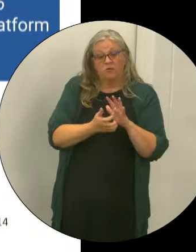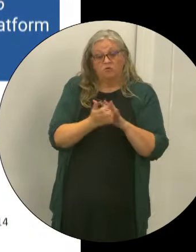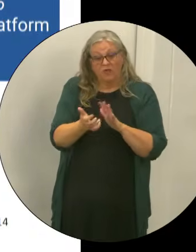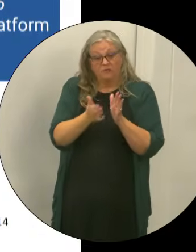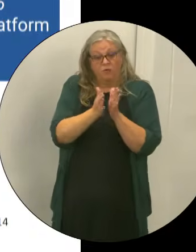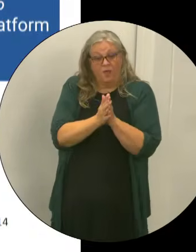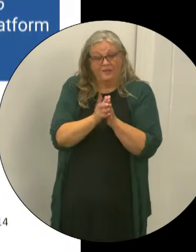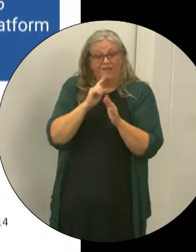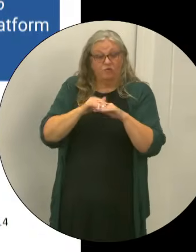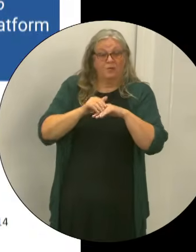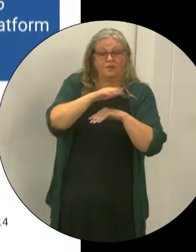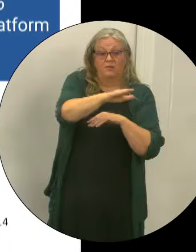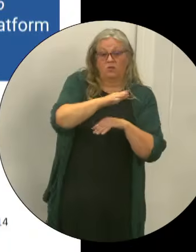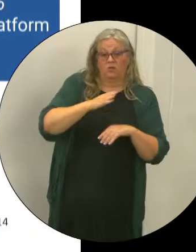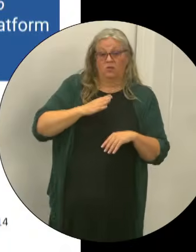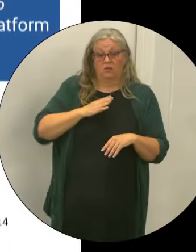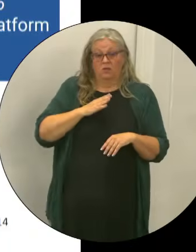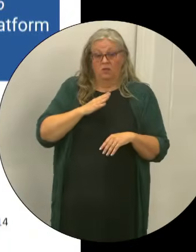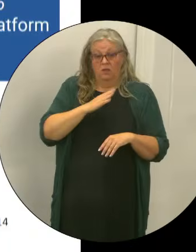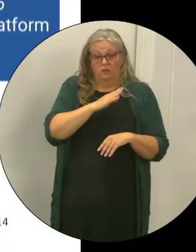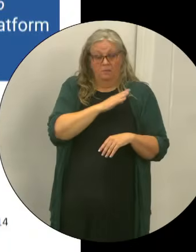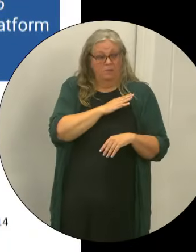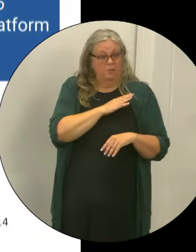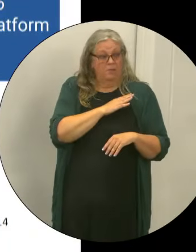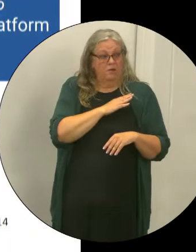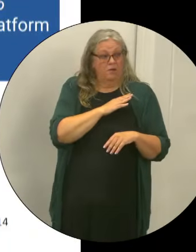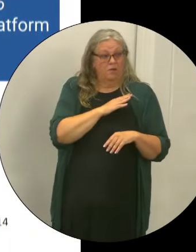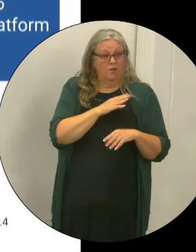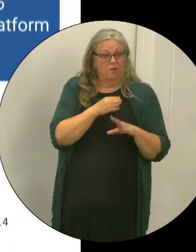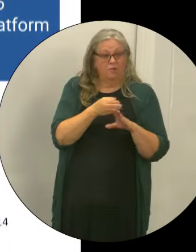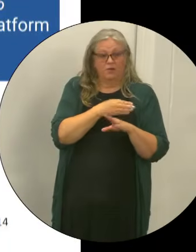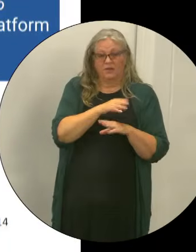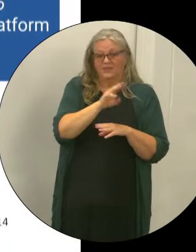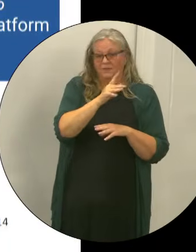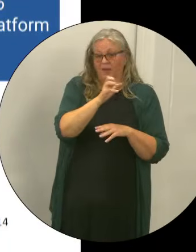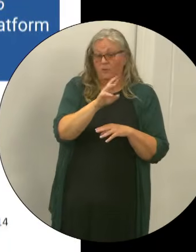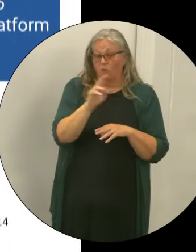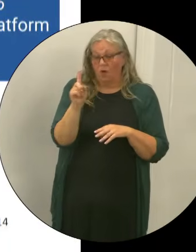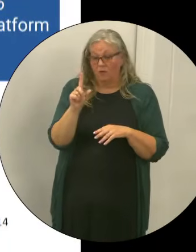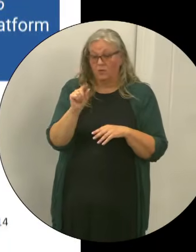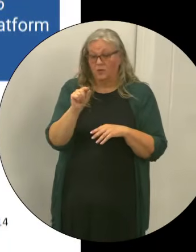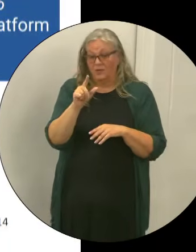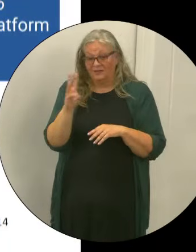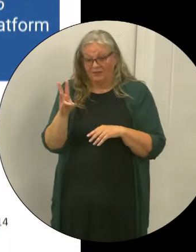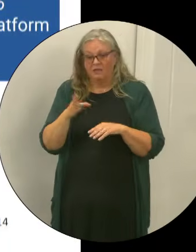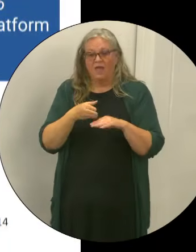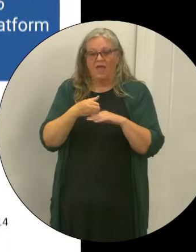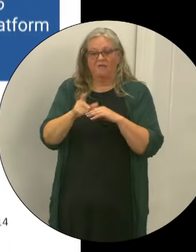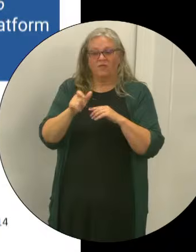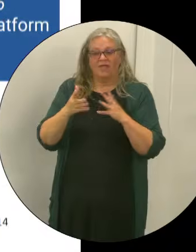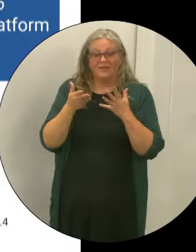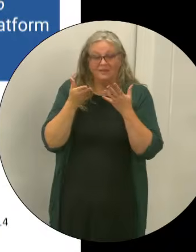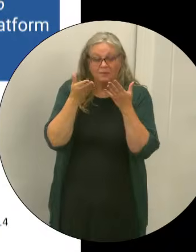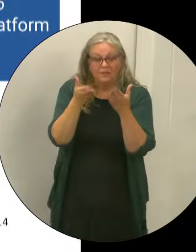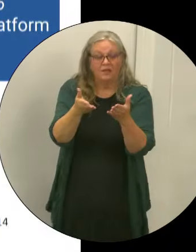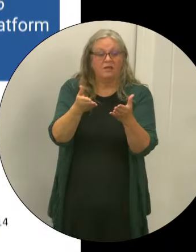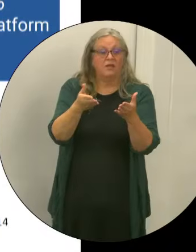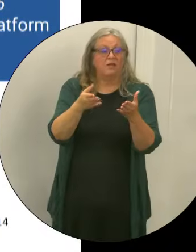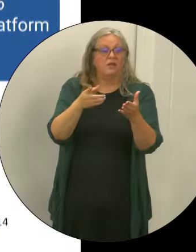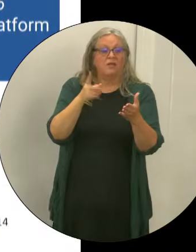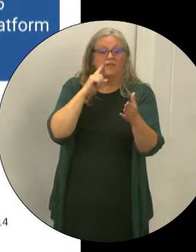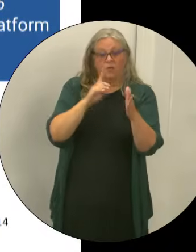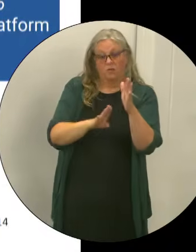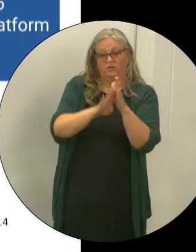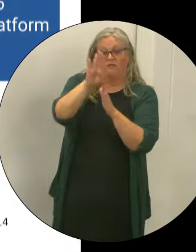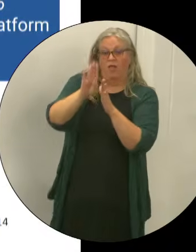to the Legislative Counsel Bureau no later than September 1, 2026. Following that submission, staff will continue developing the